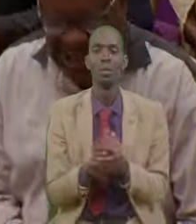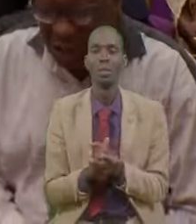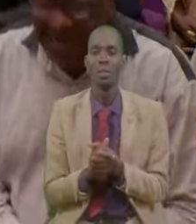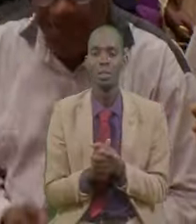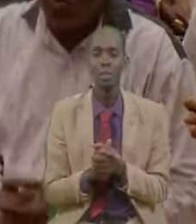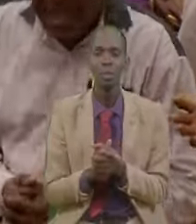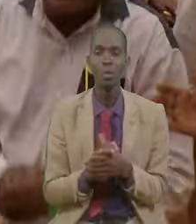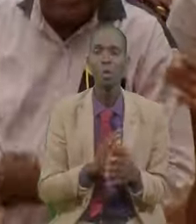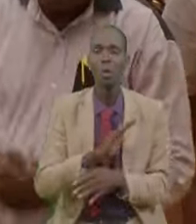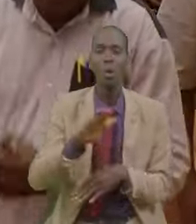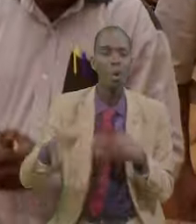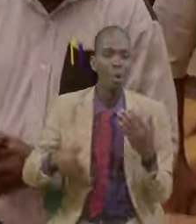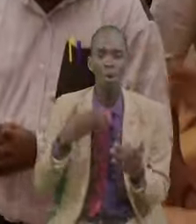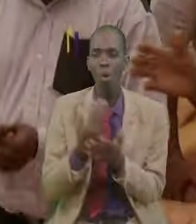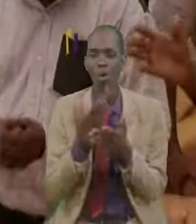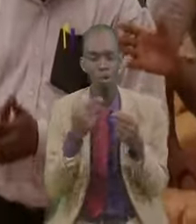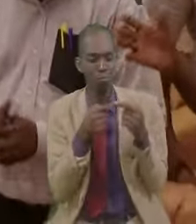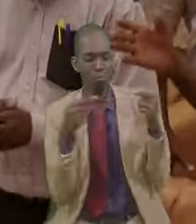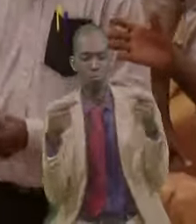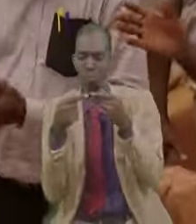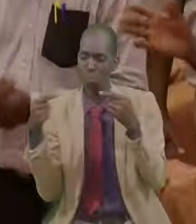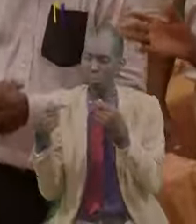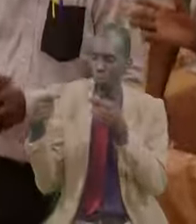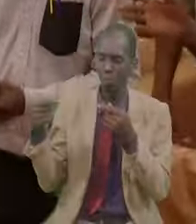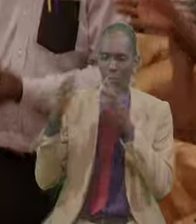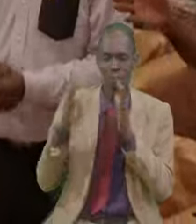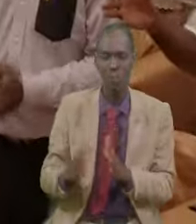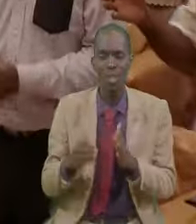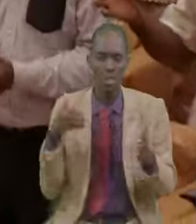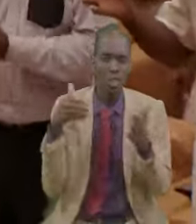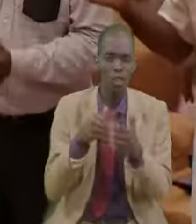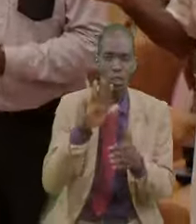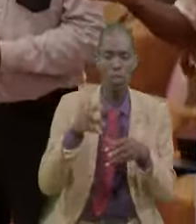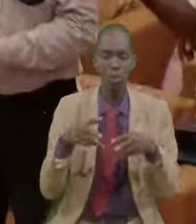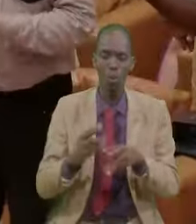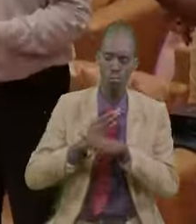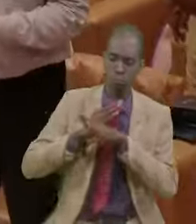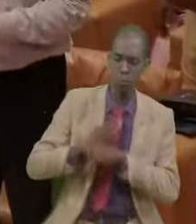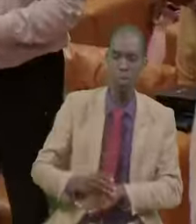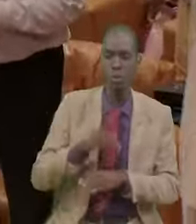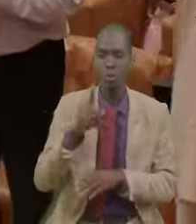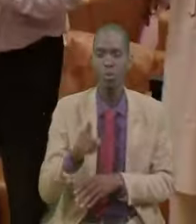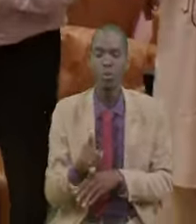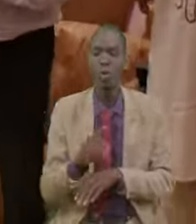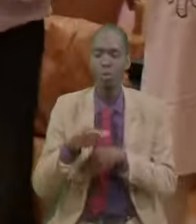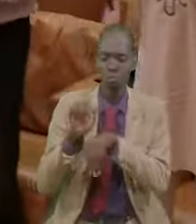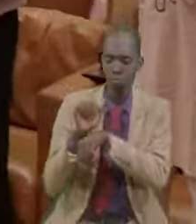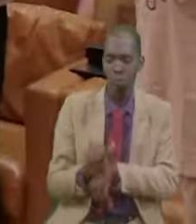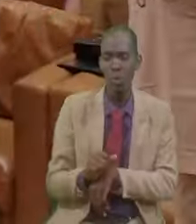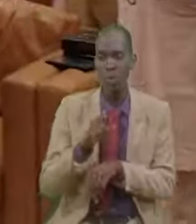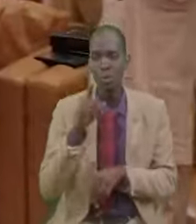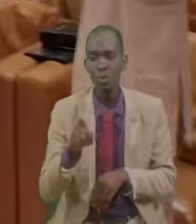All the adversaries against your way, against your progress, all the adversaries